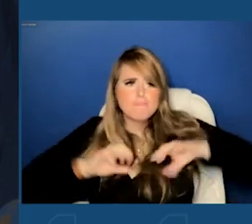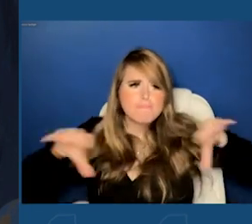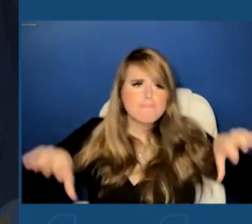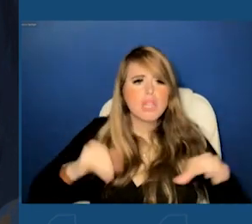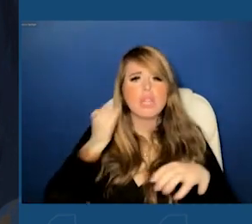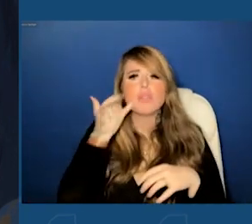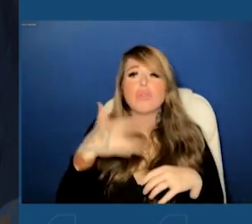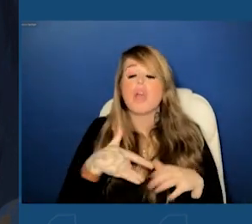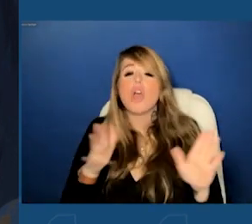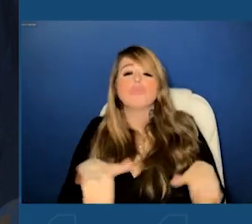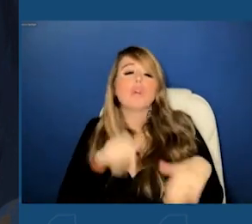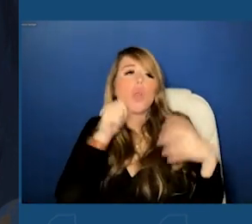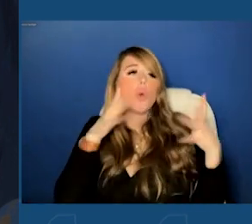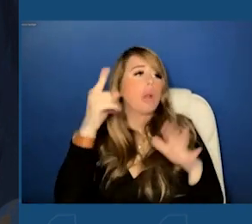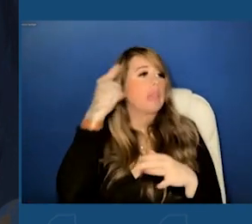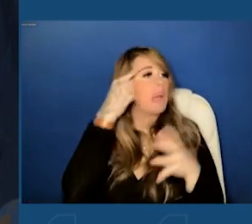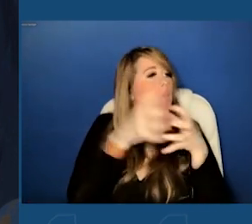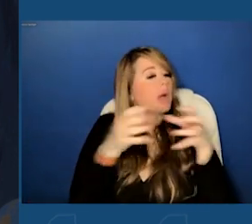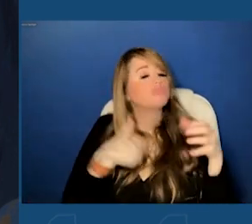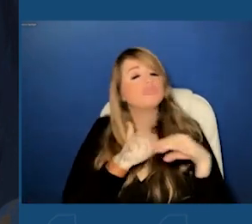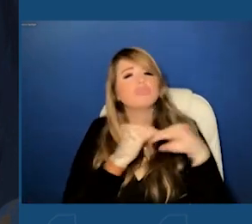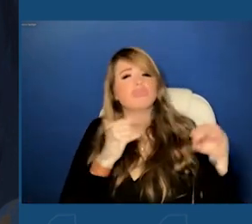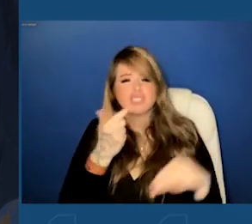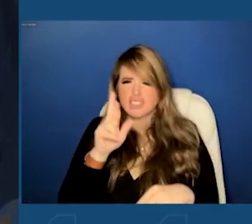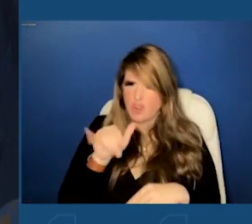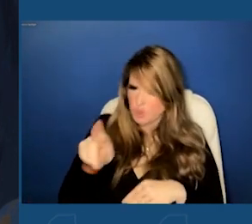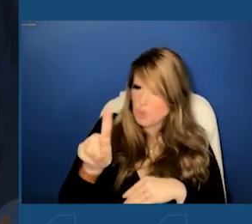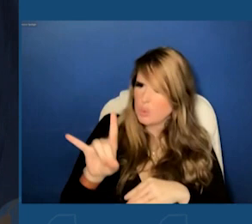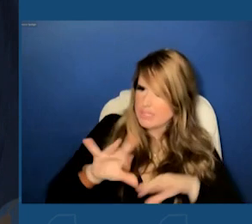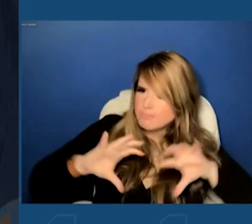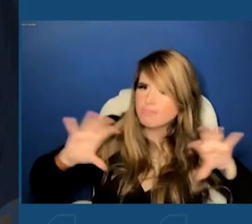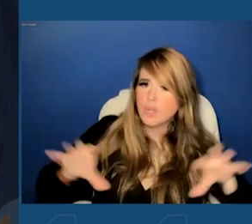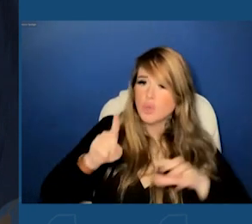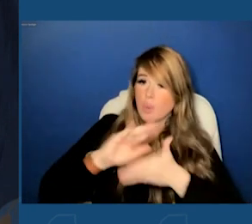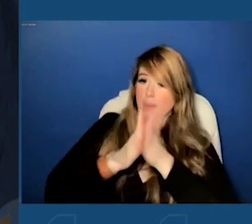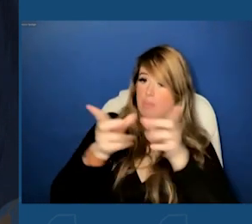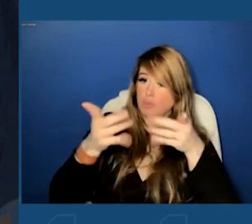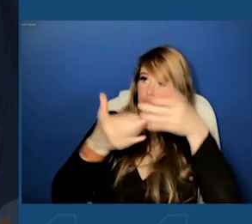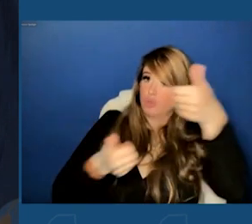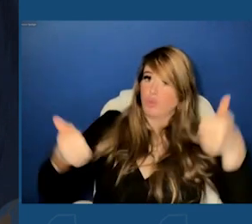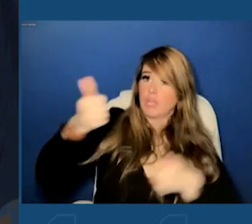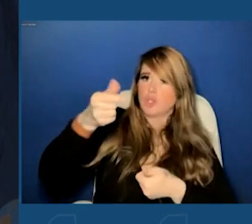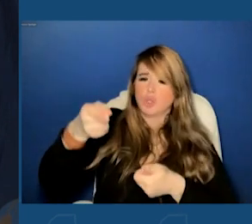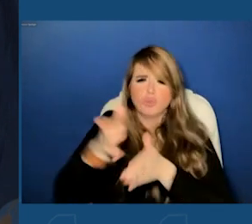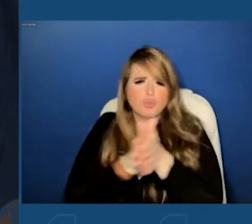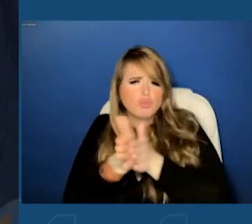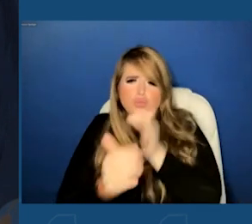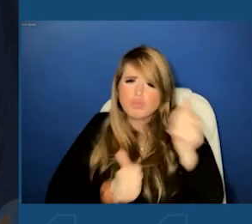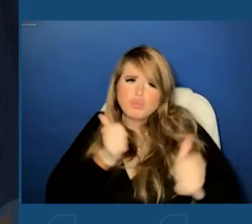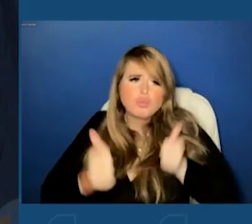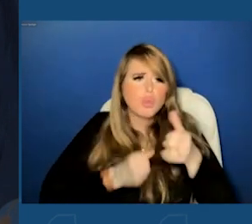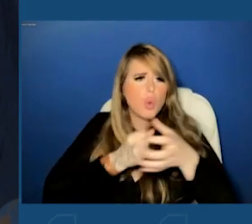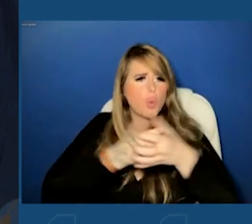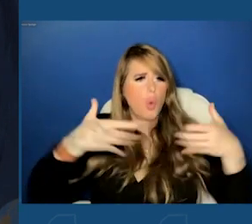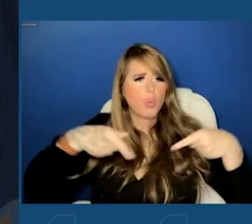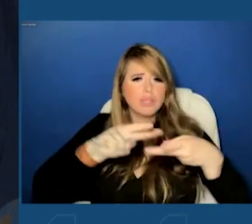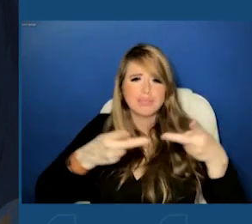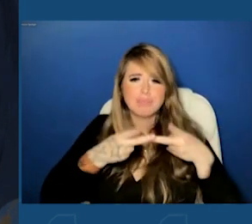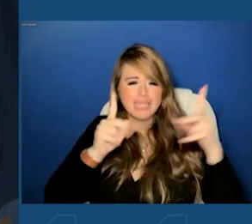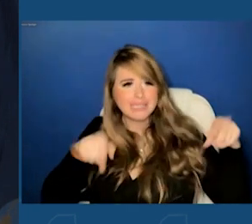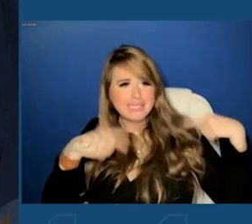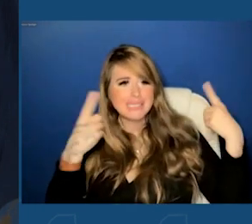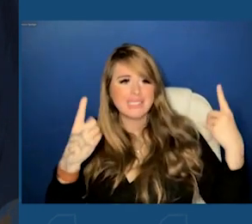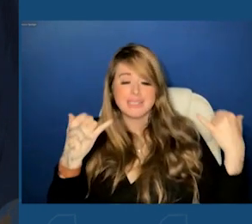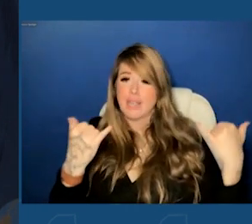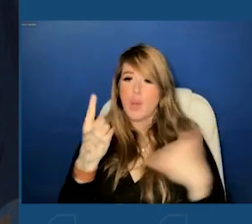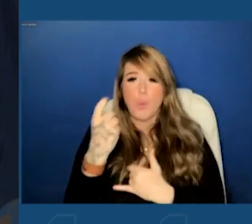you don't have to think. But you've done that. You've been thinking since you became the director, and you've been growing this place, and this is just another step in